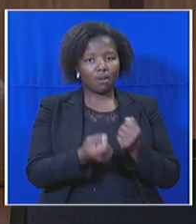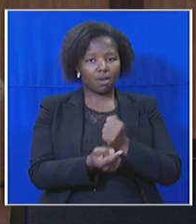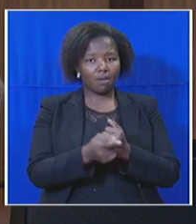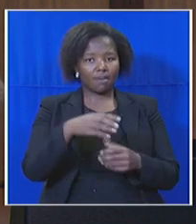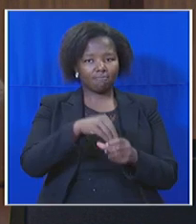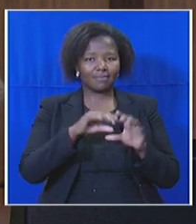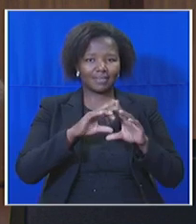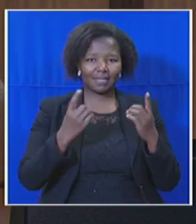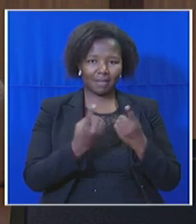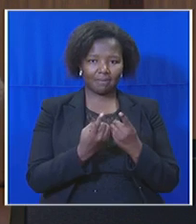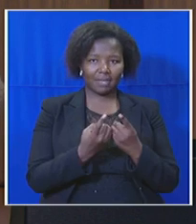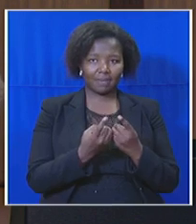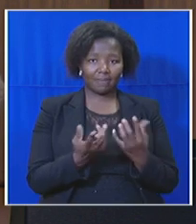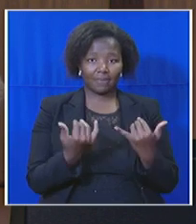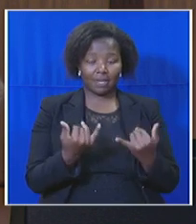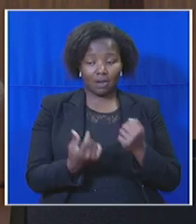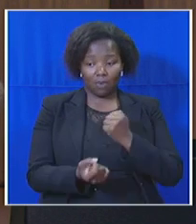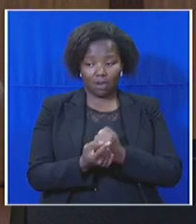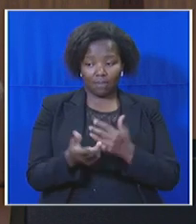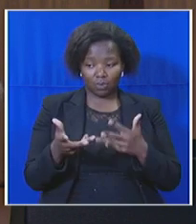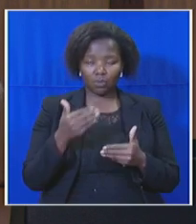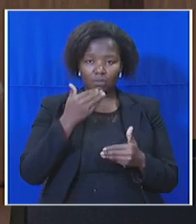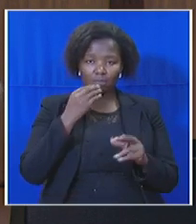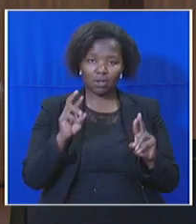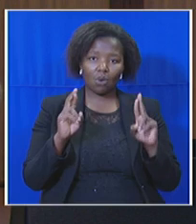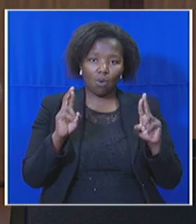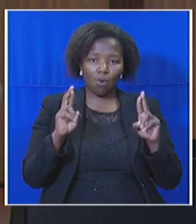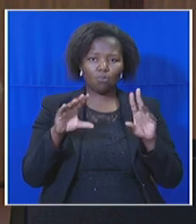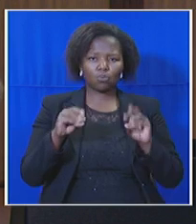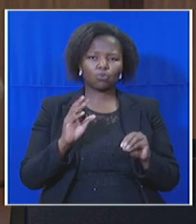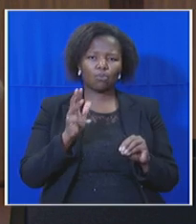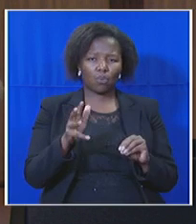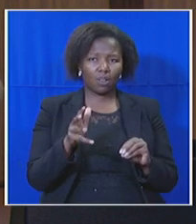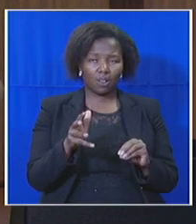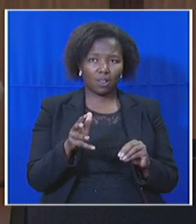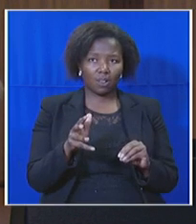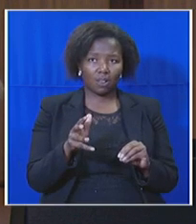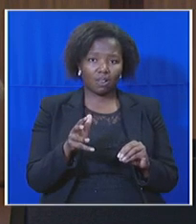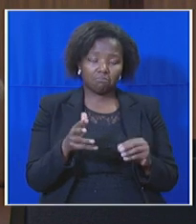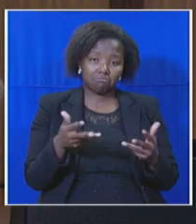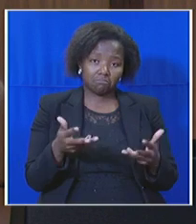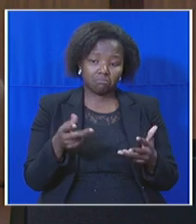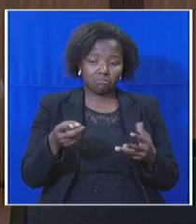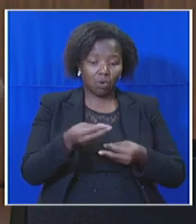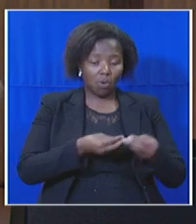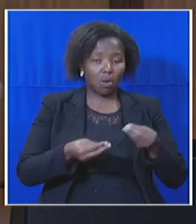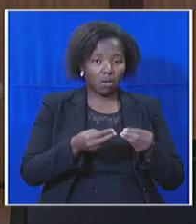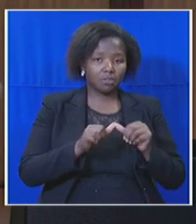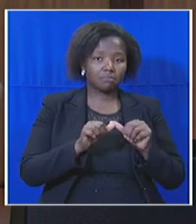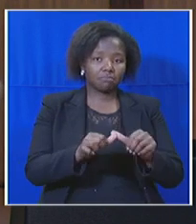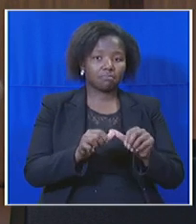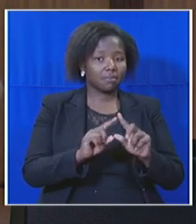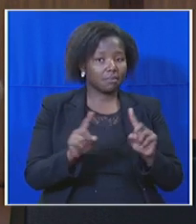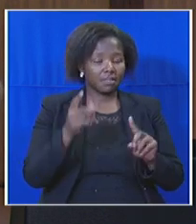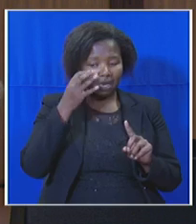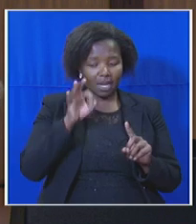will serve as a deterrent and a warning to those who are involved in this corruption, which does nothing but undermine our government's efforts